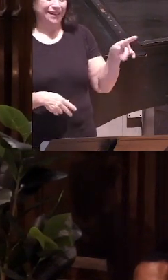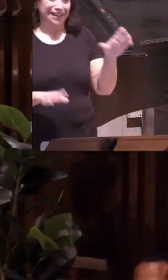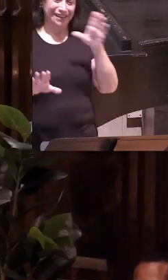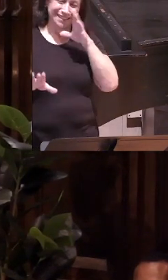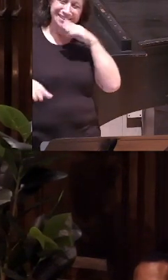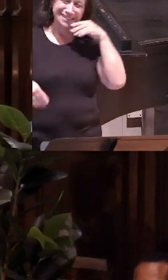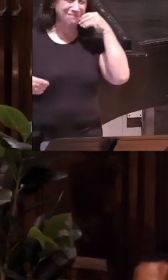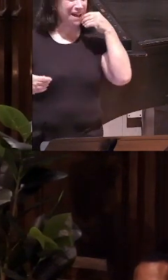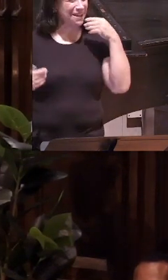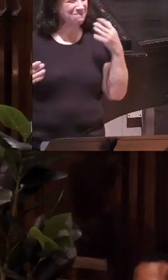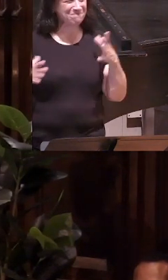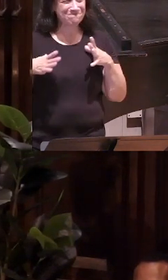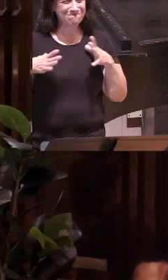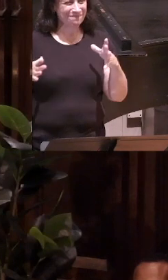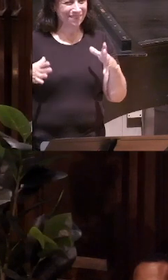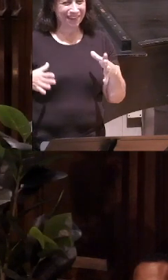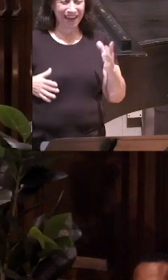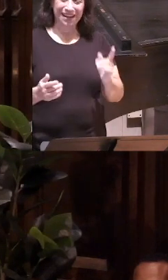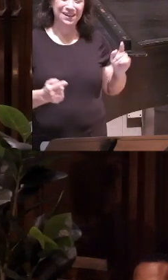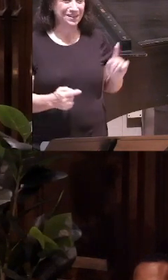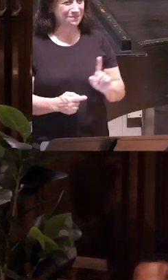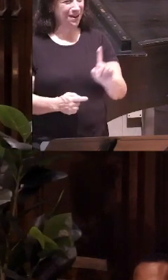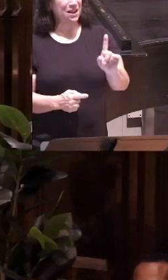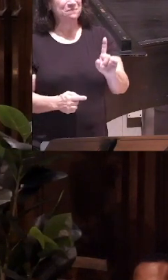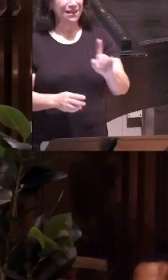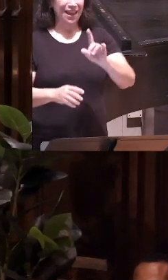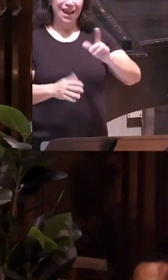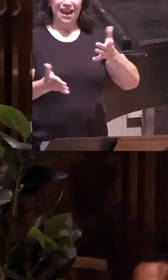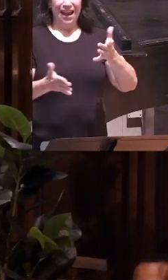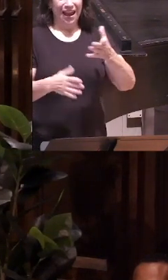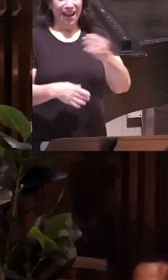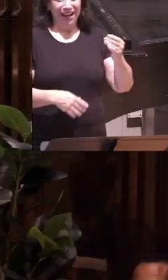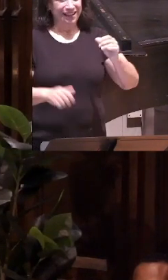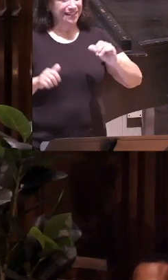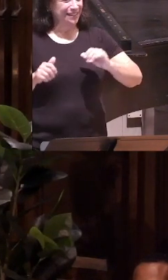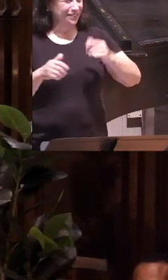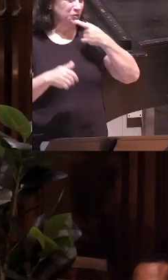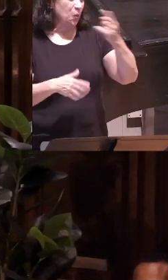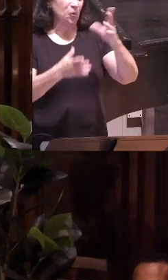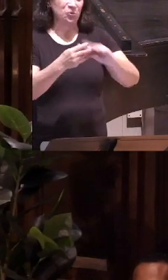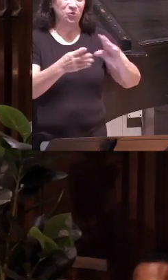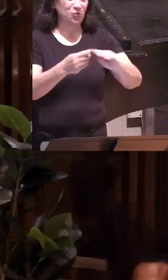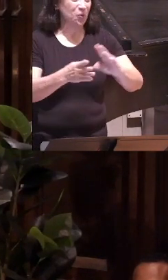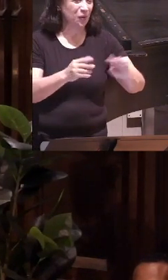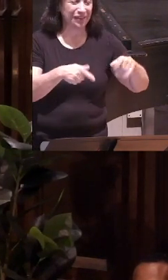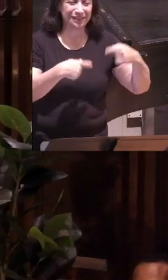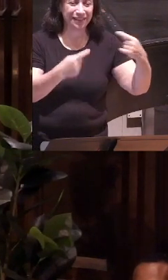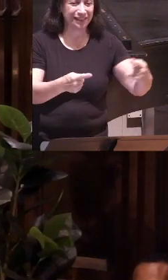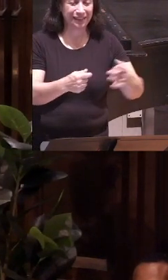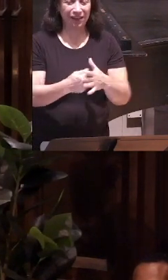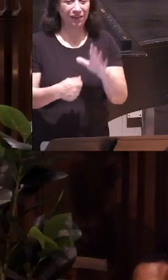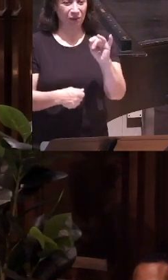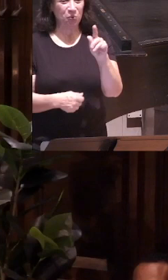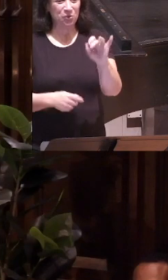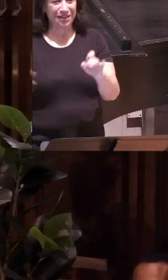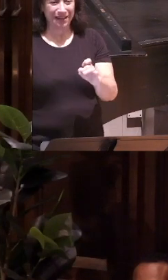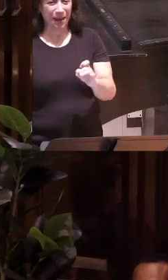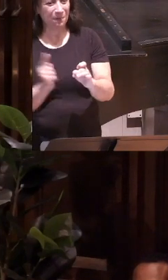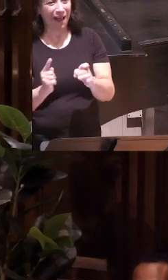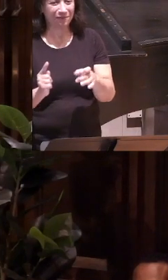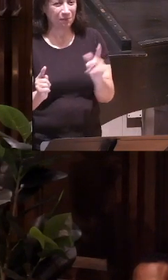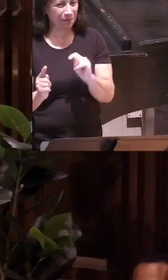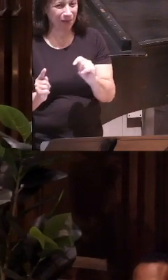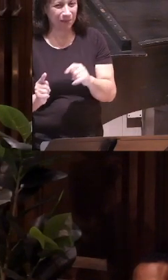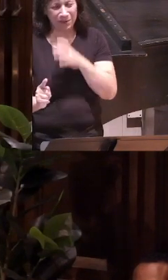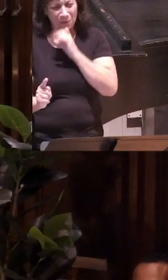that smile and up we went. And we ad-libbed and told stories until Eugene was back.